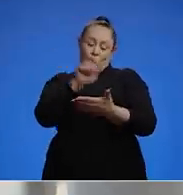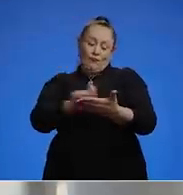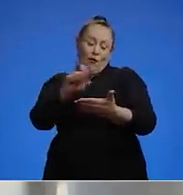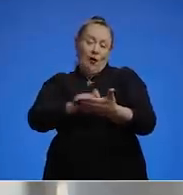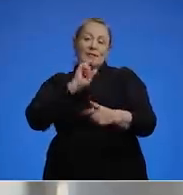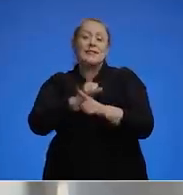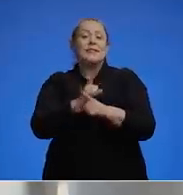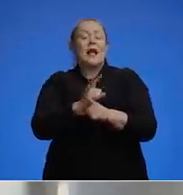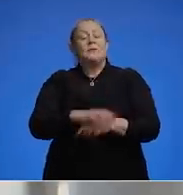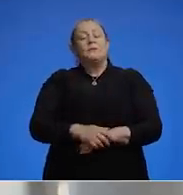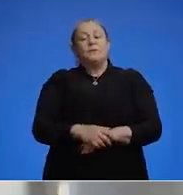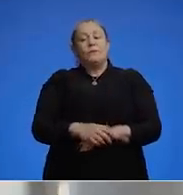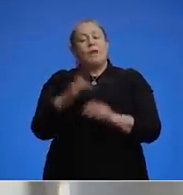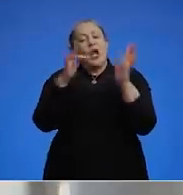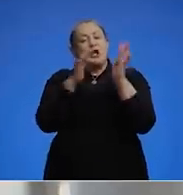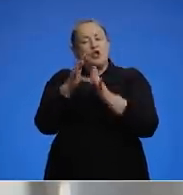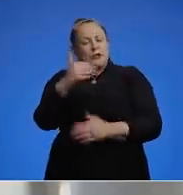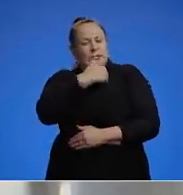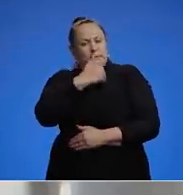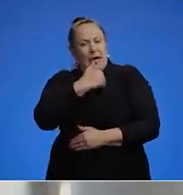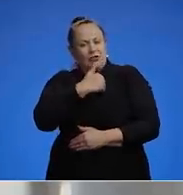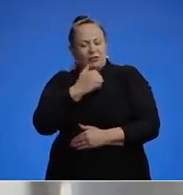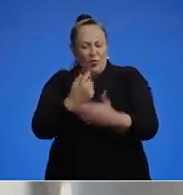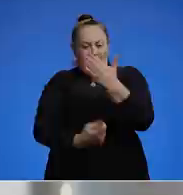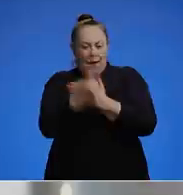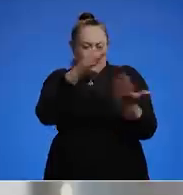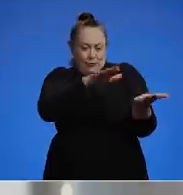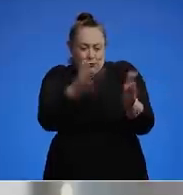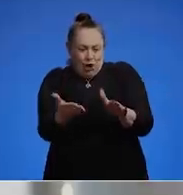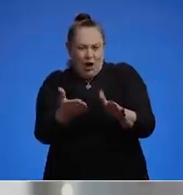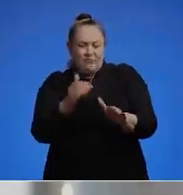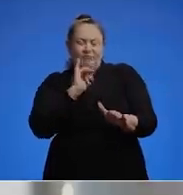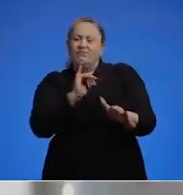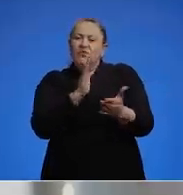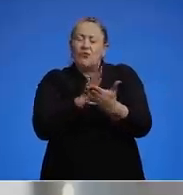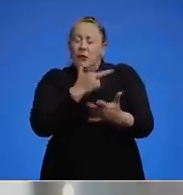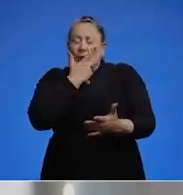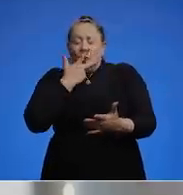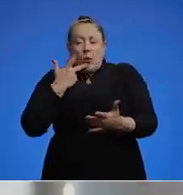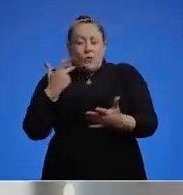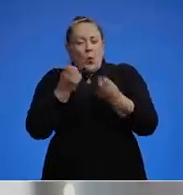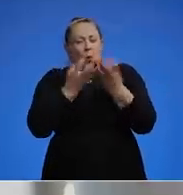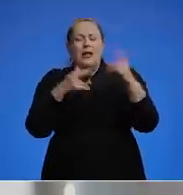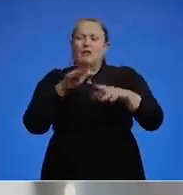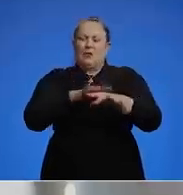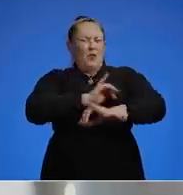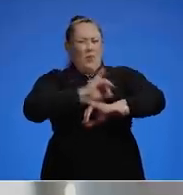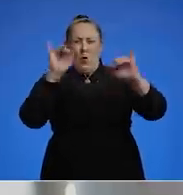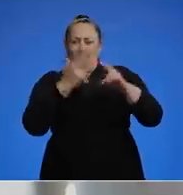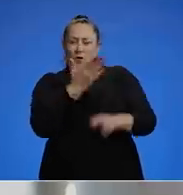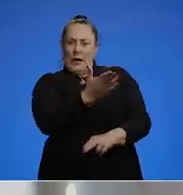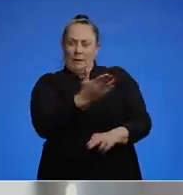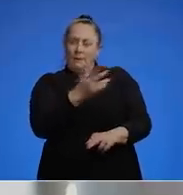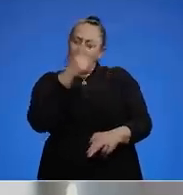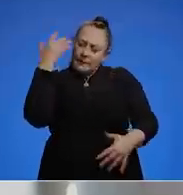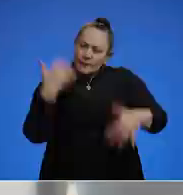diary? "Jesus' passion was not productive from any worldly sense, a painful waste of time. Yet Jesus'